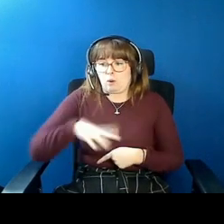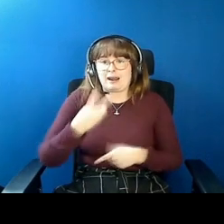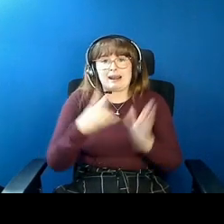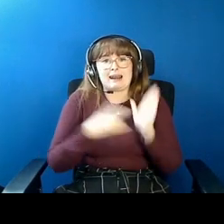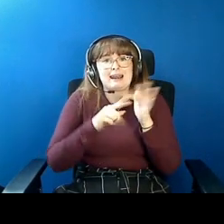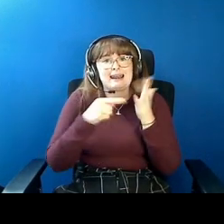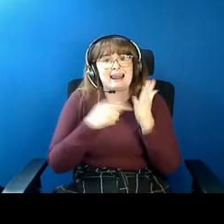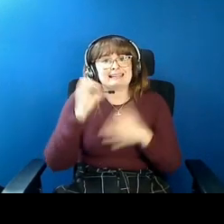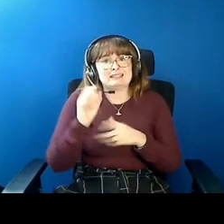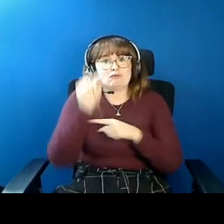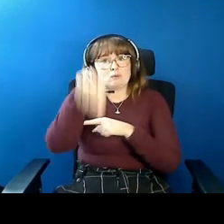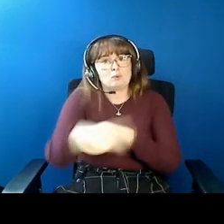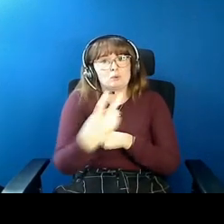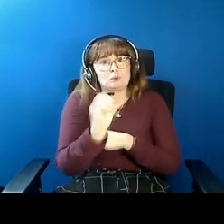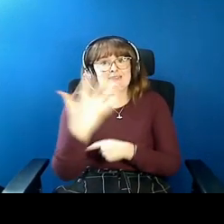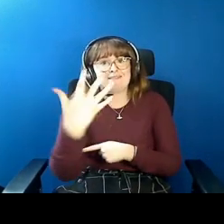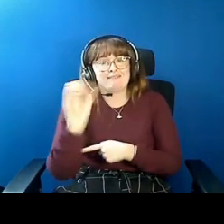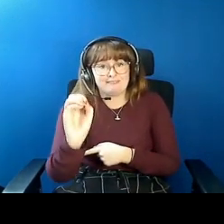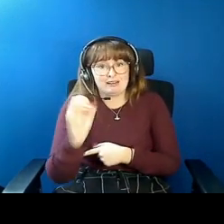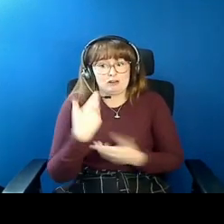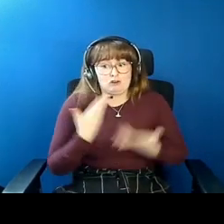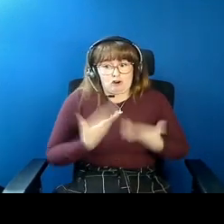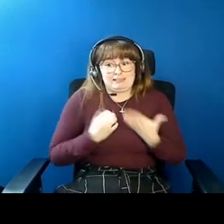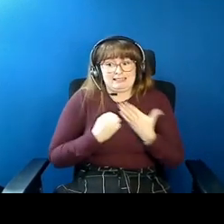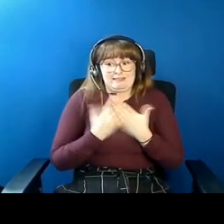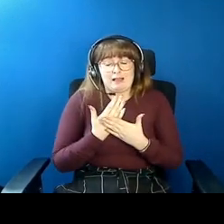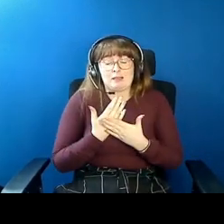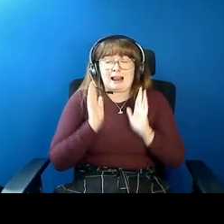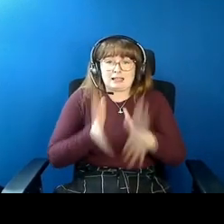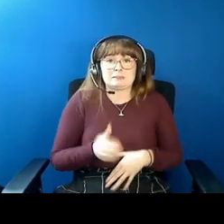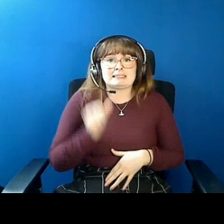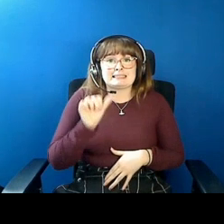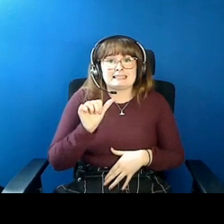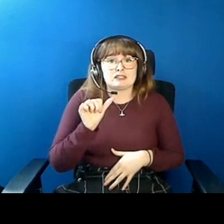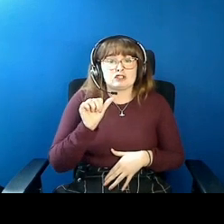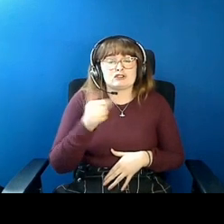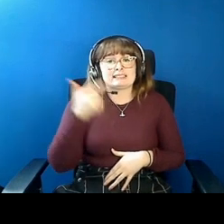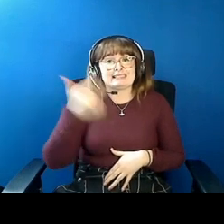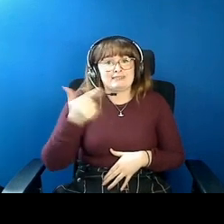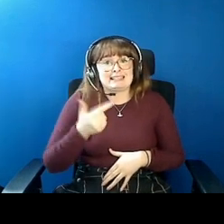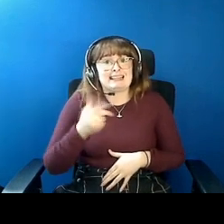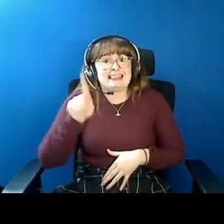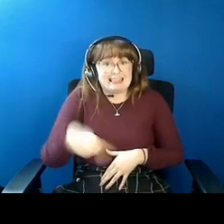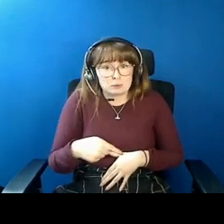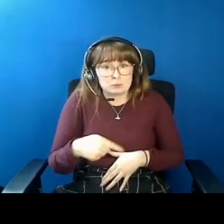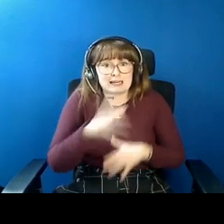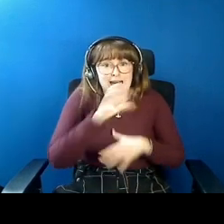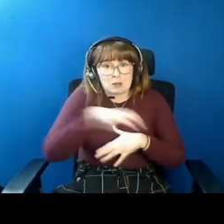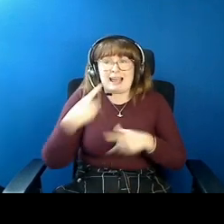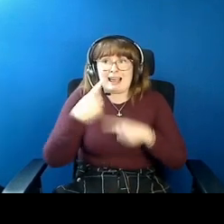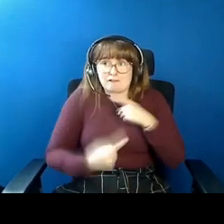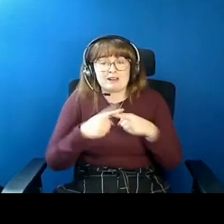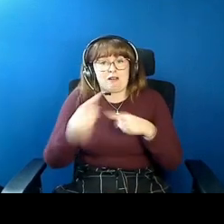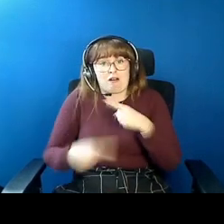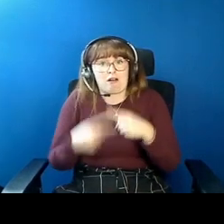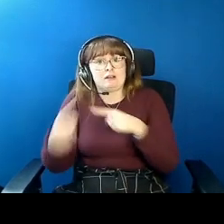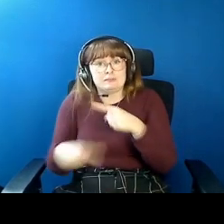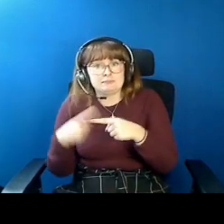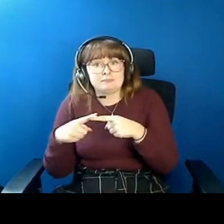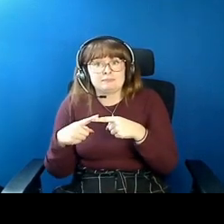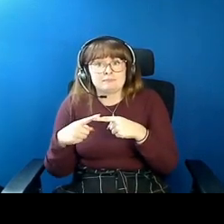2050, the current rate of development of properties needs to be 617,000 properties every single year. And if